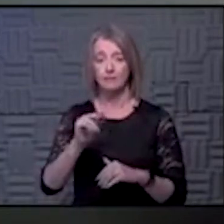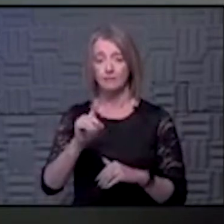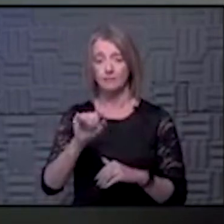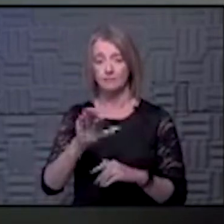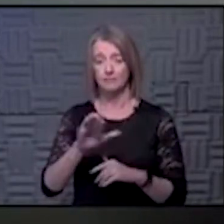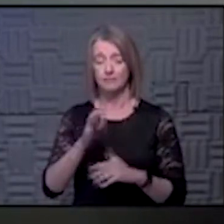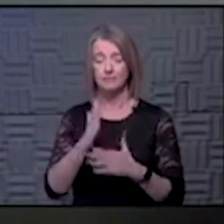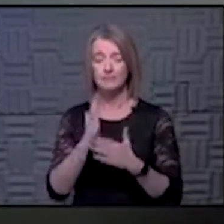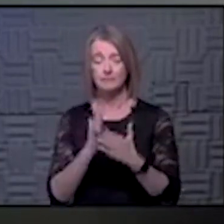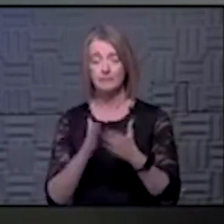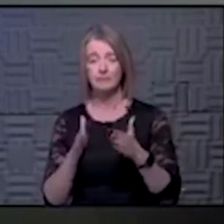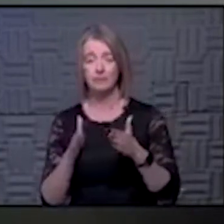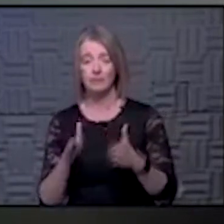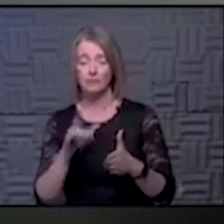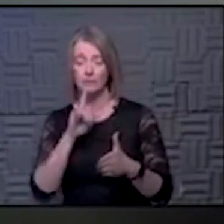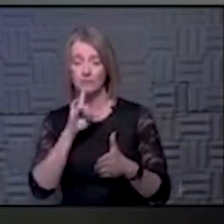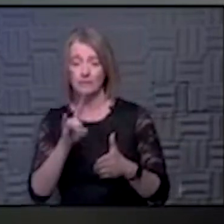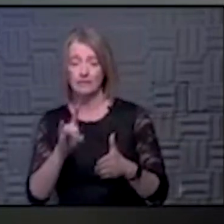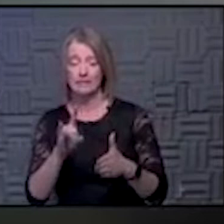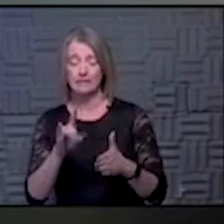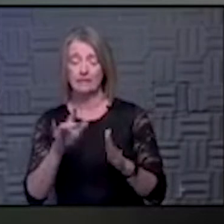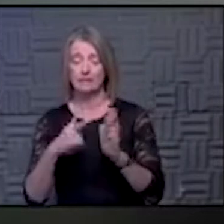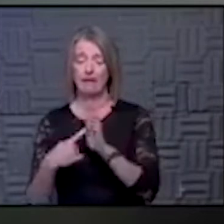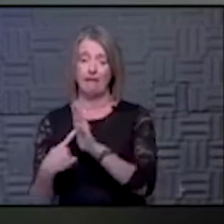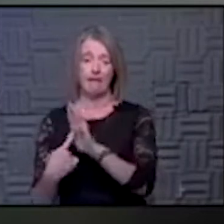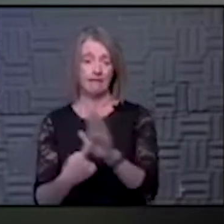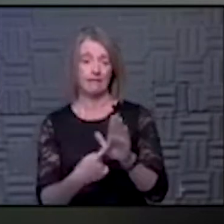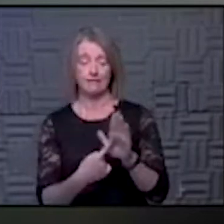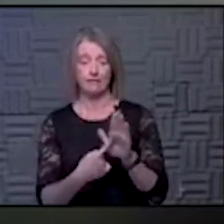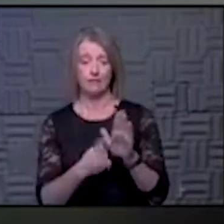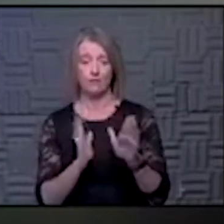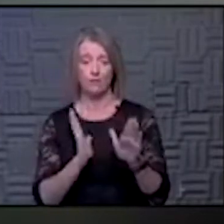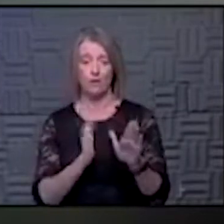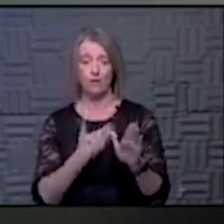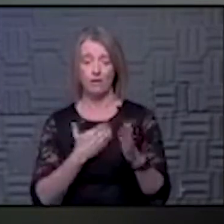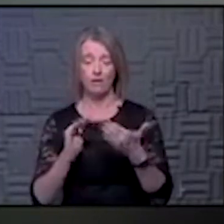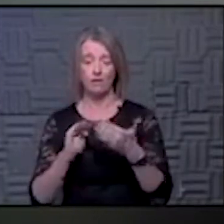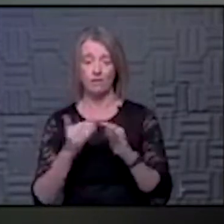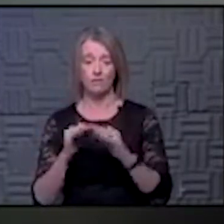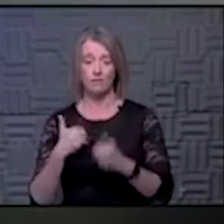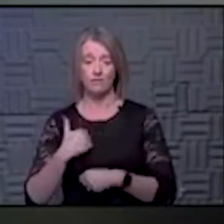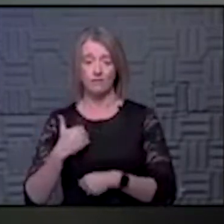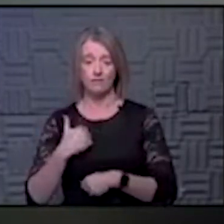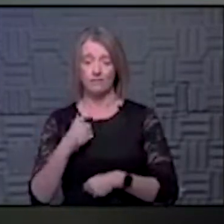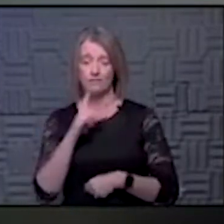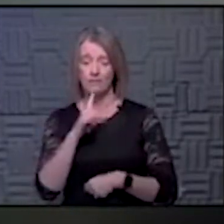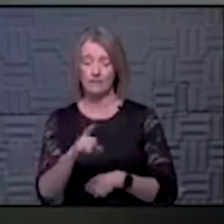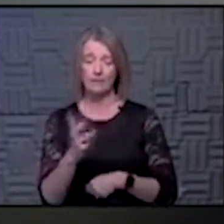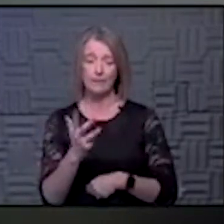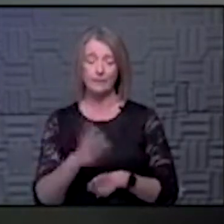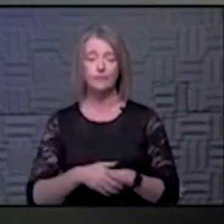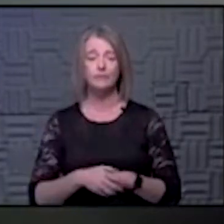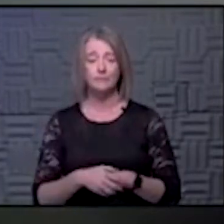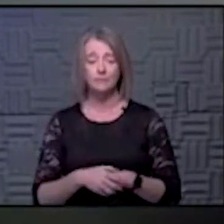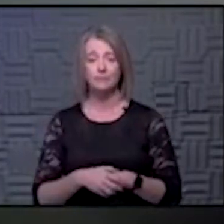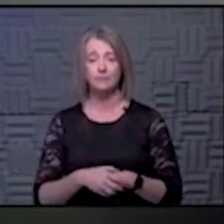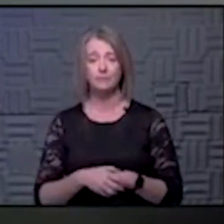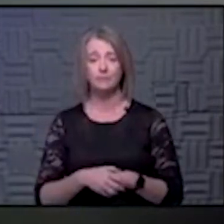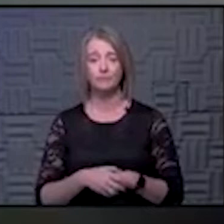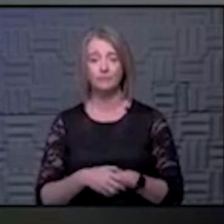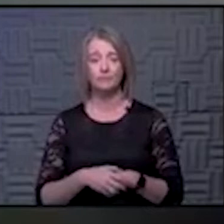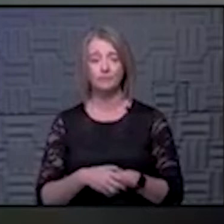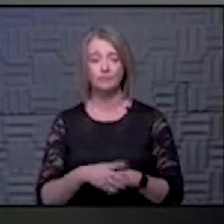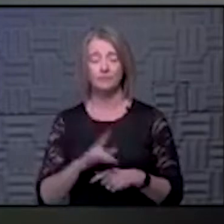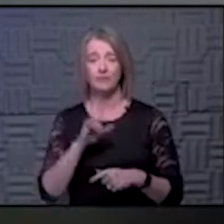in some ways has really highlighted what our veteran community has felt for the general populace. There's a lot of